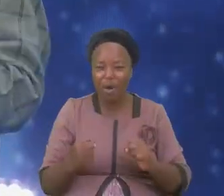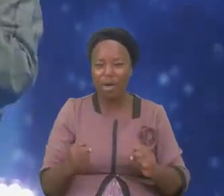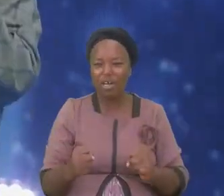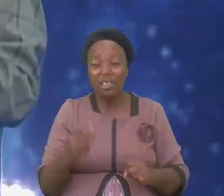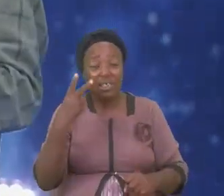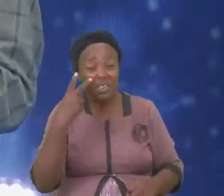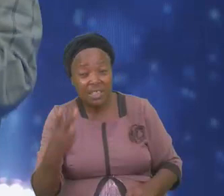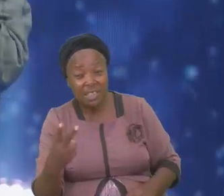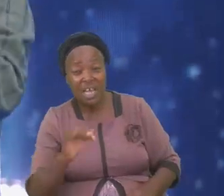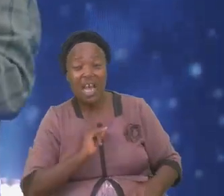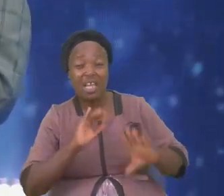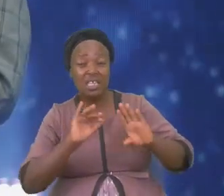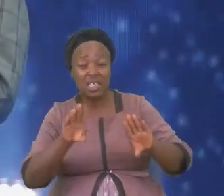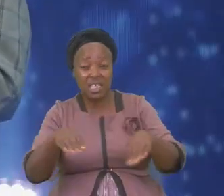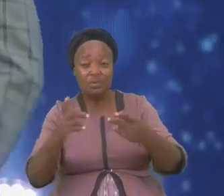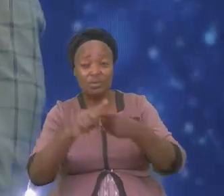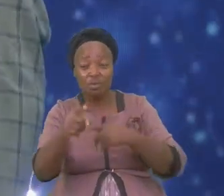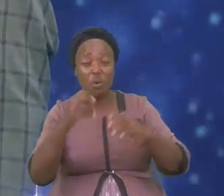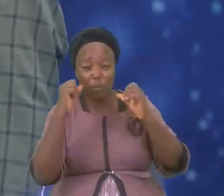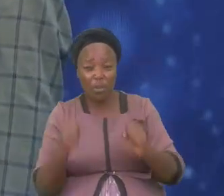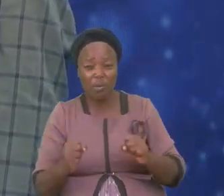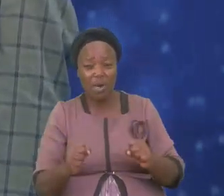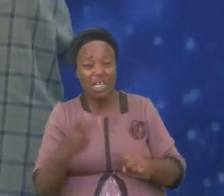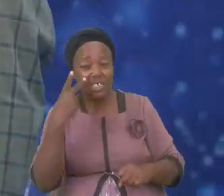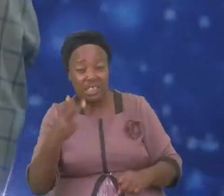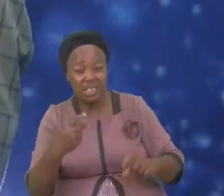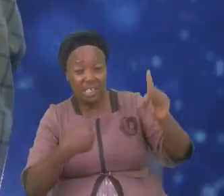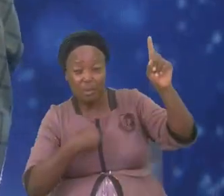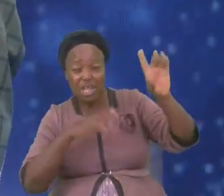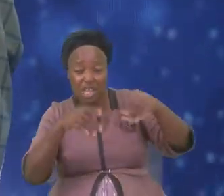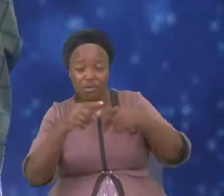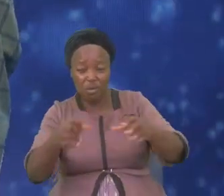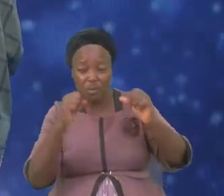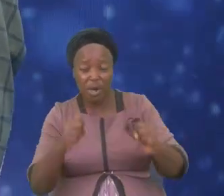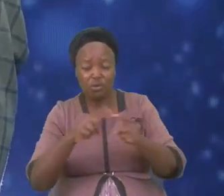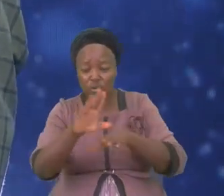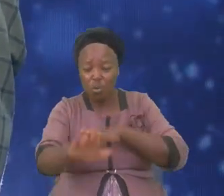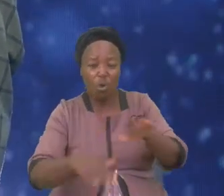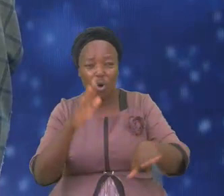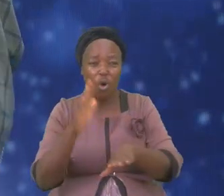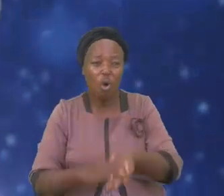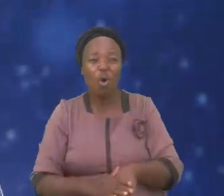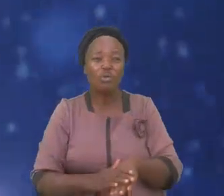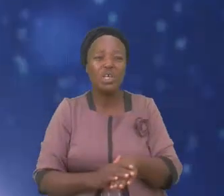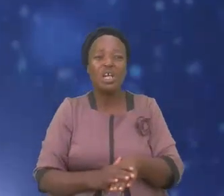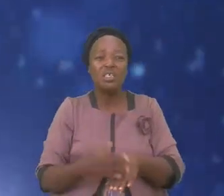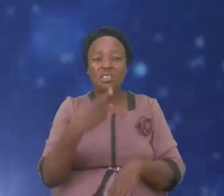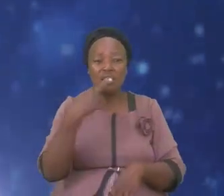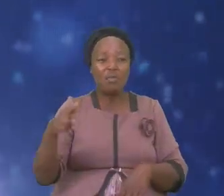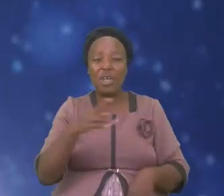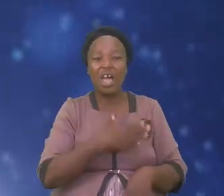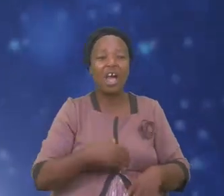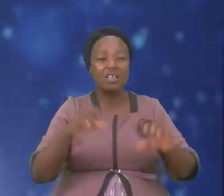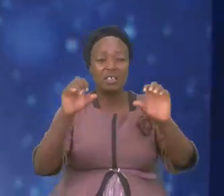tread on serpents and scorpions and over all the power of your enemy, and